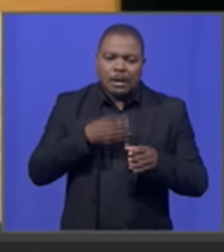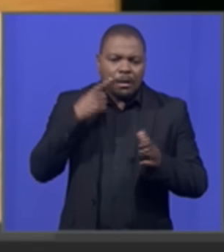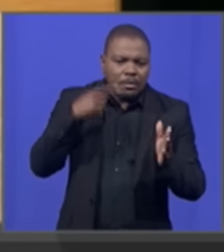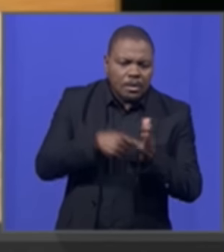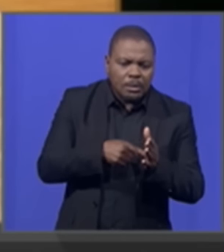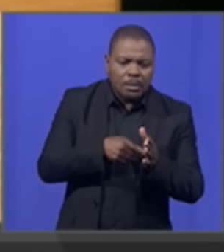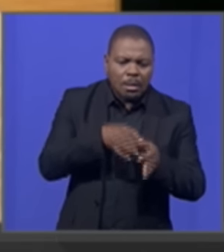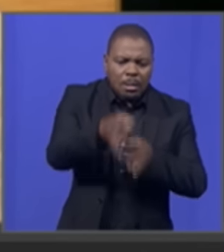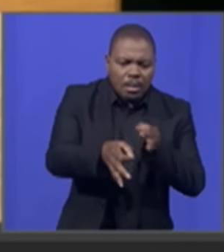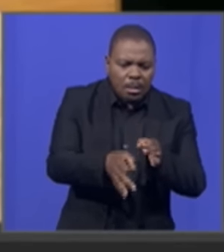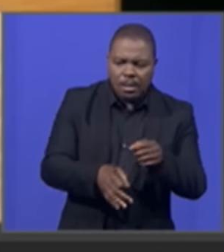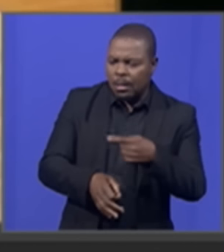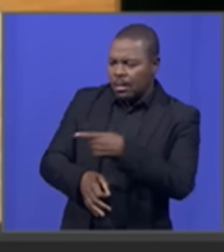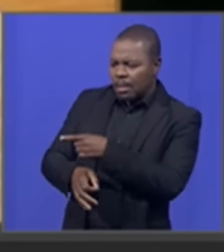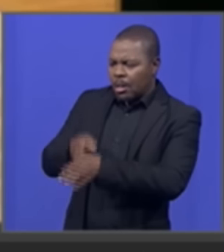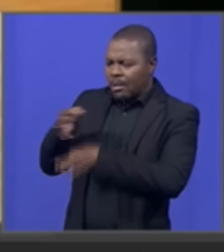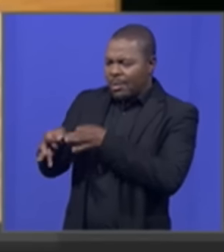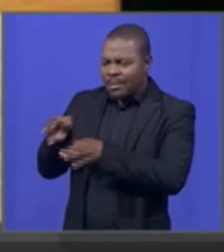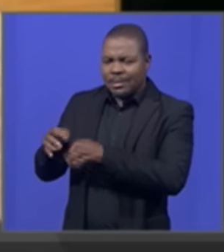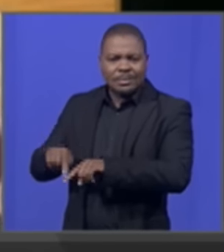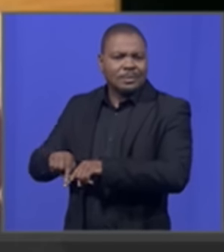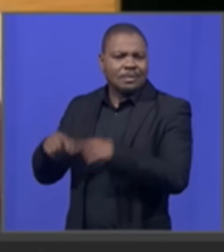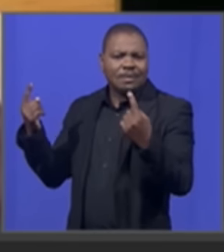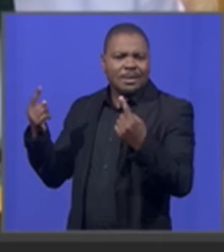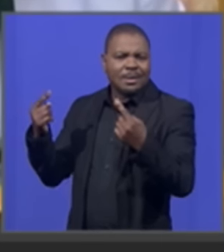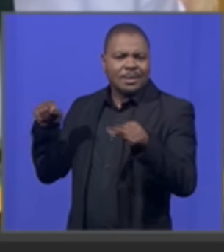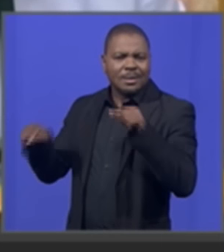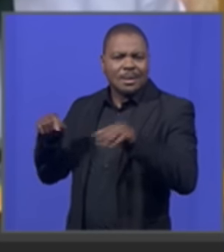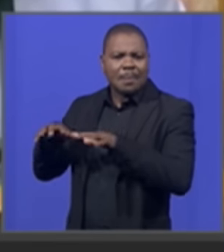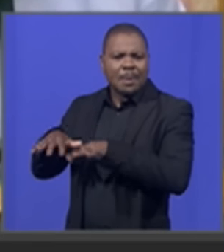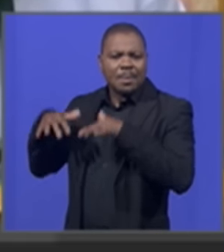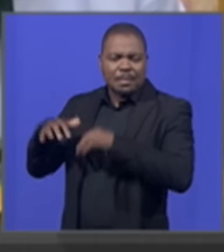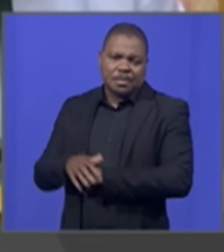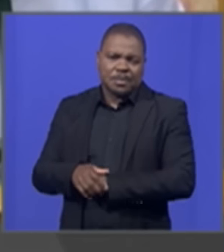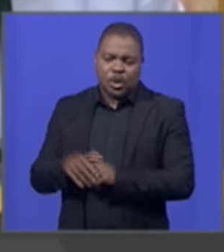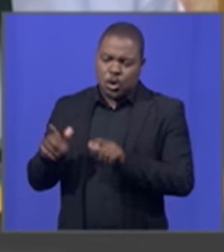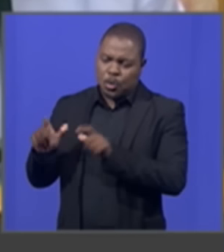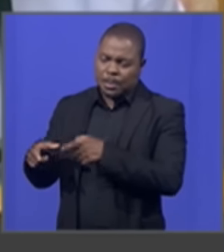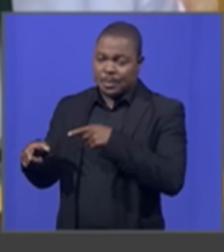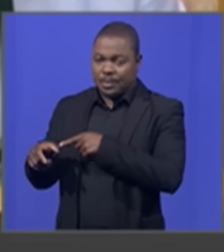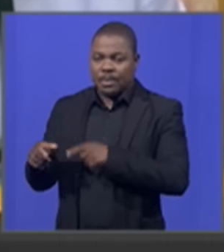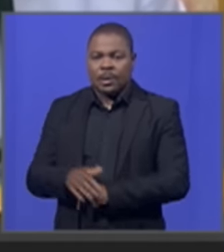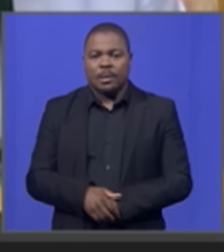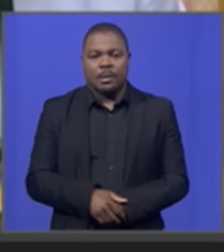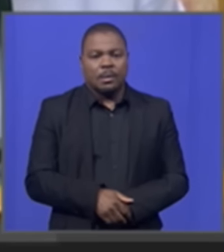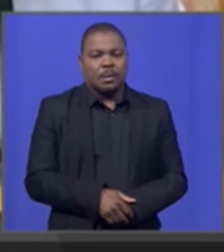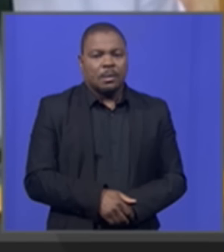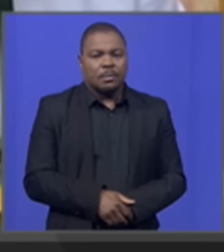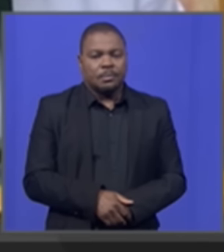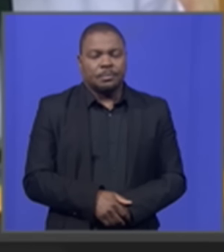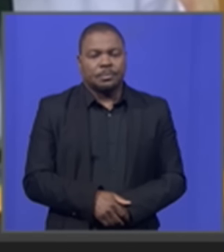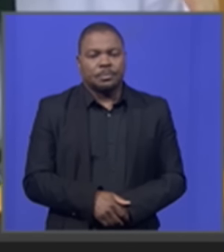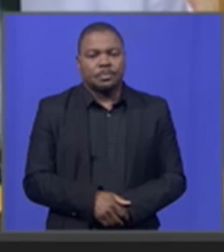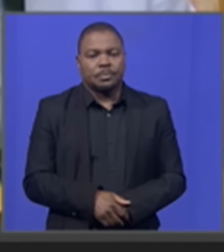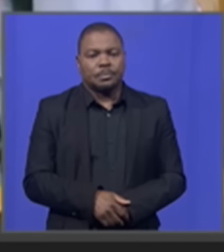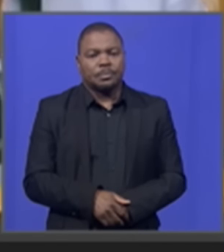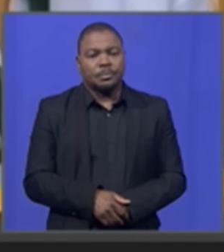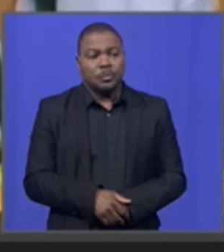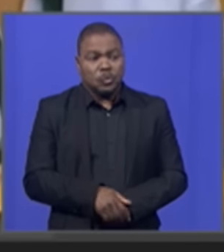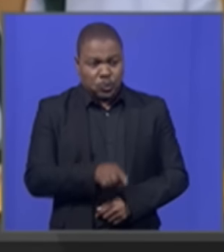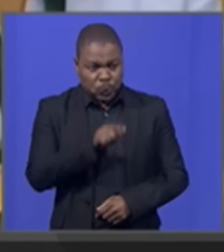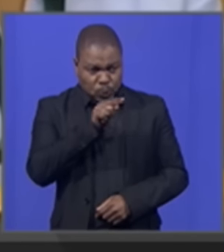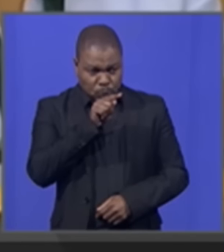fapanego le bjo a bofilego pele ga komiti parlamenteng. So you're not aware that